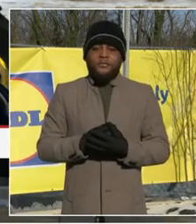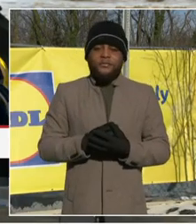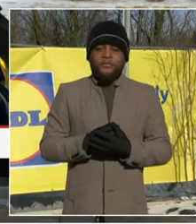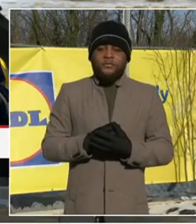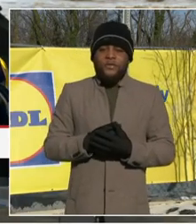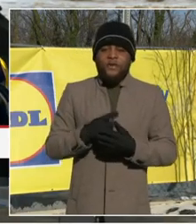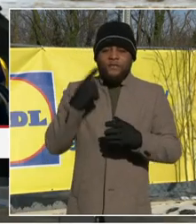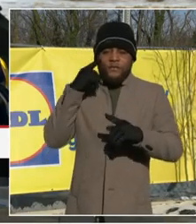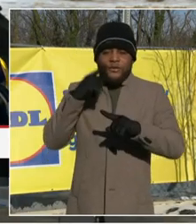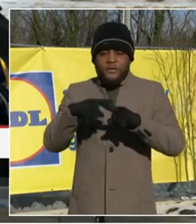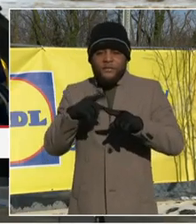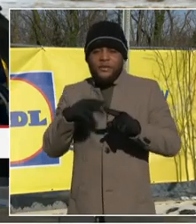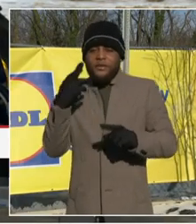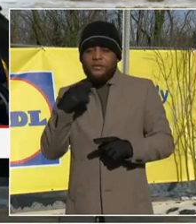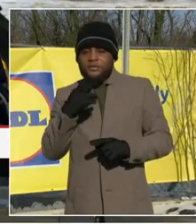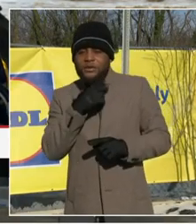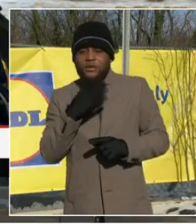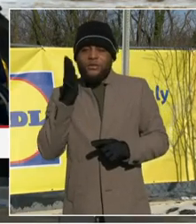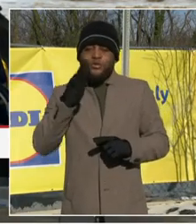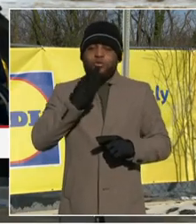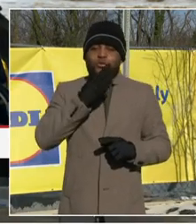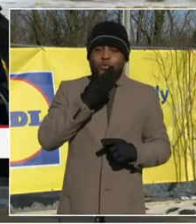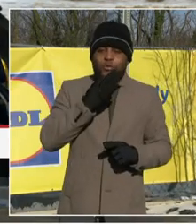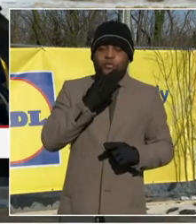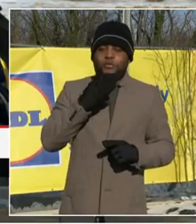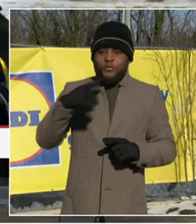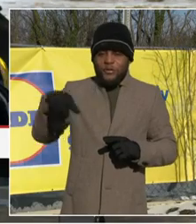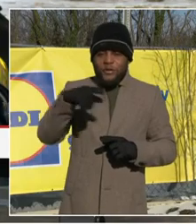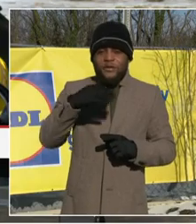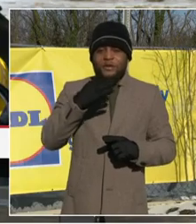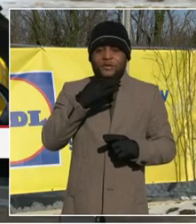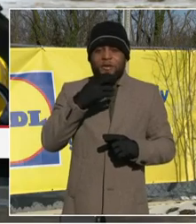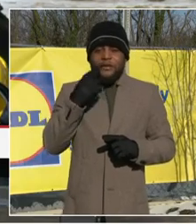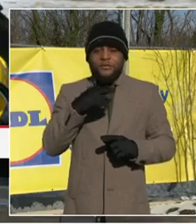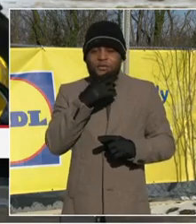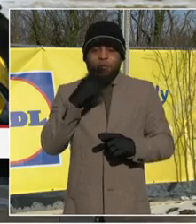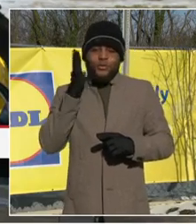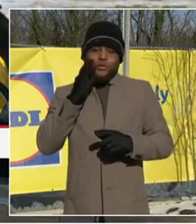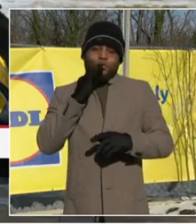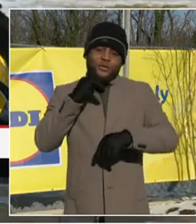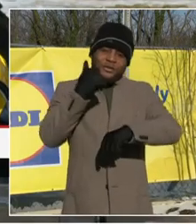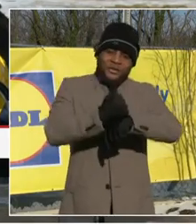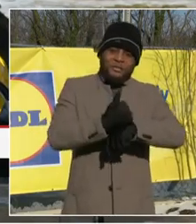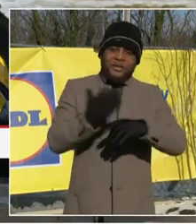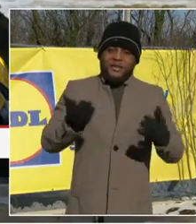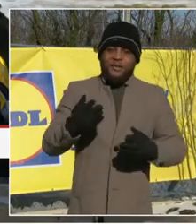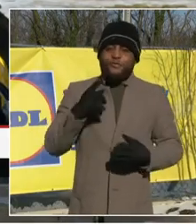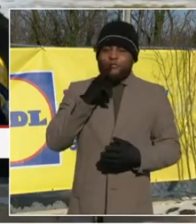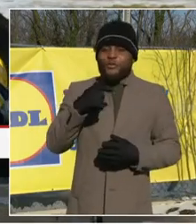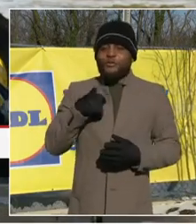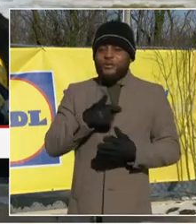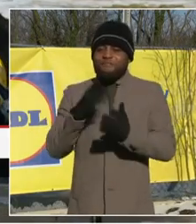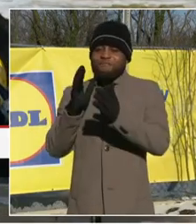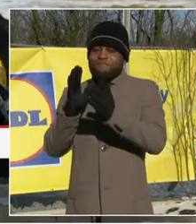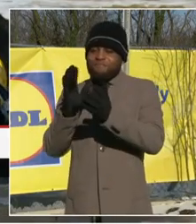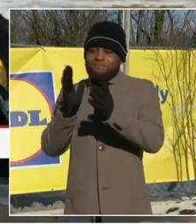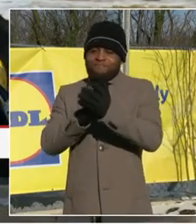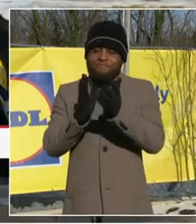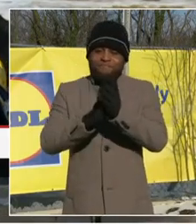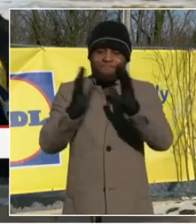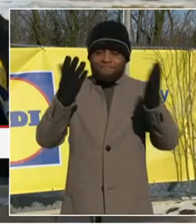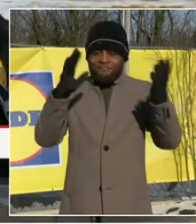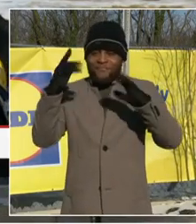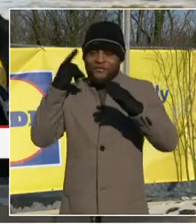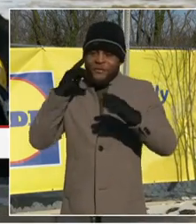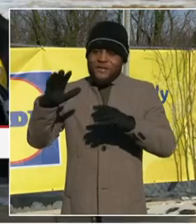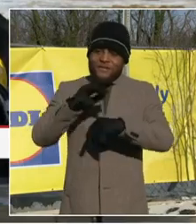a brand new Half Smoke Cafe right here at Skyland. So we should applaud for that, and Councilmember Gray and Mayor Bowser's fight on that.